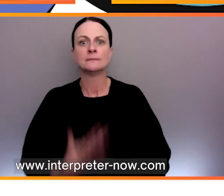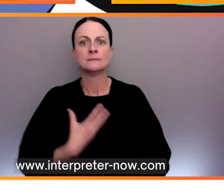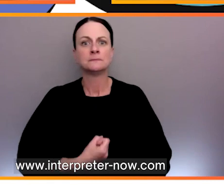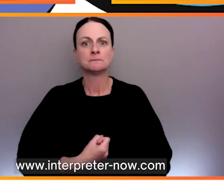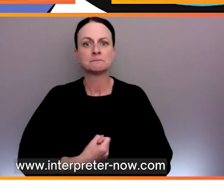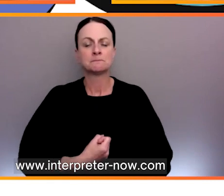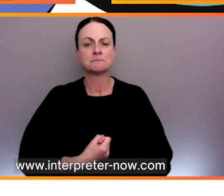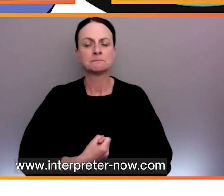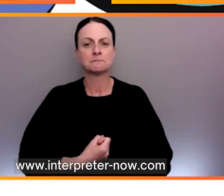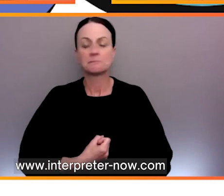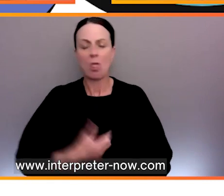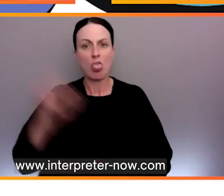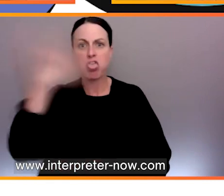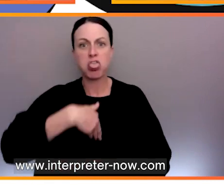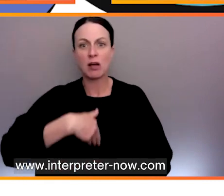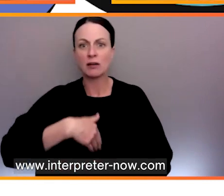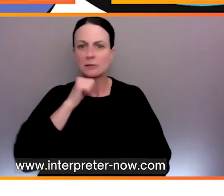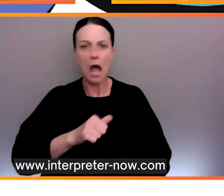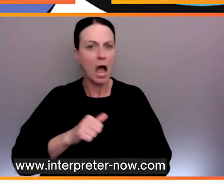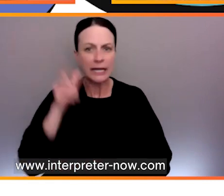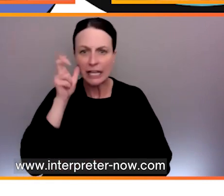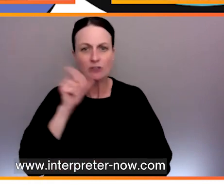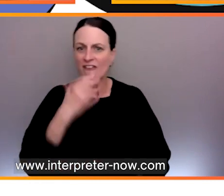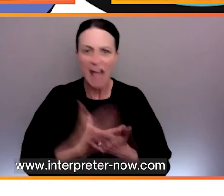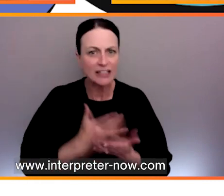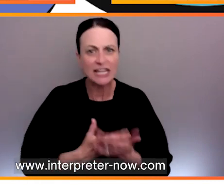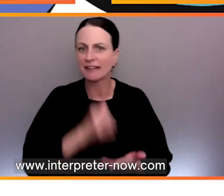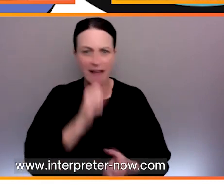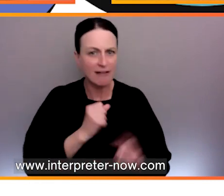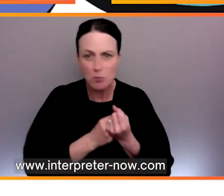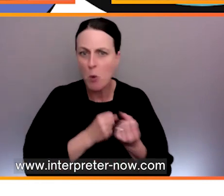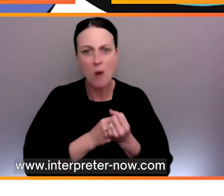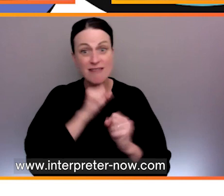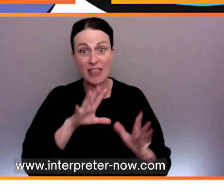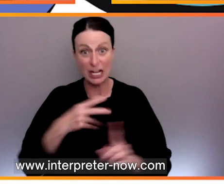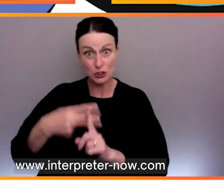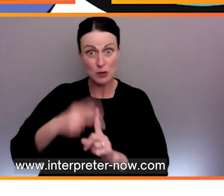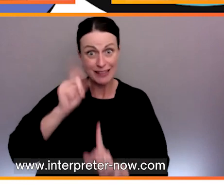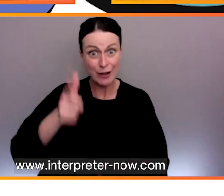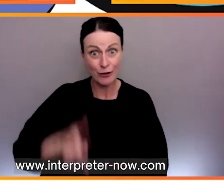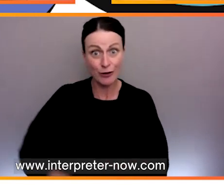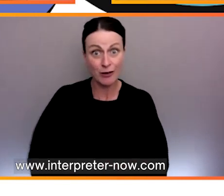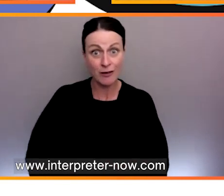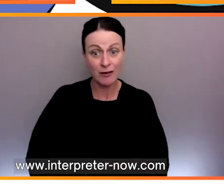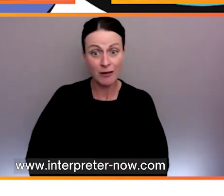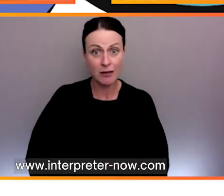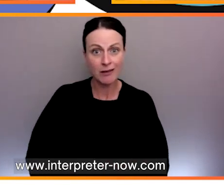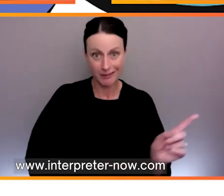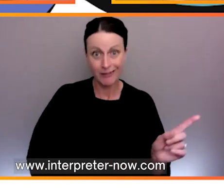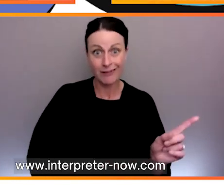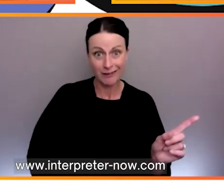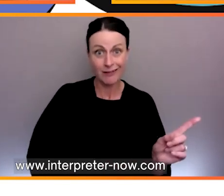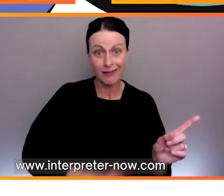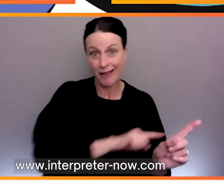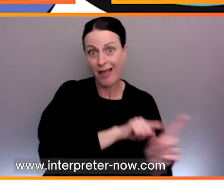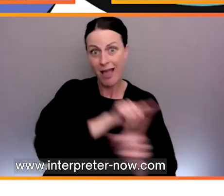see, didn't hear, didn't validate. A couple months later, that person experienced the